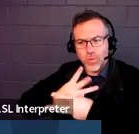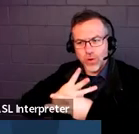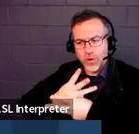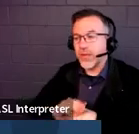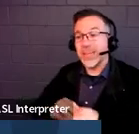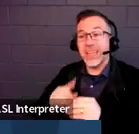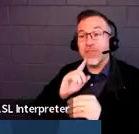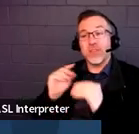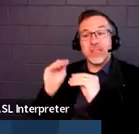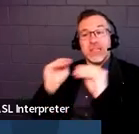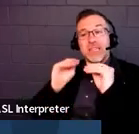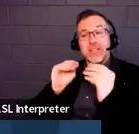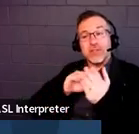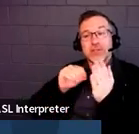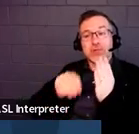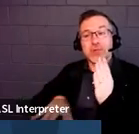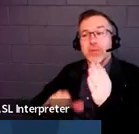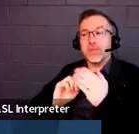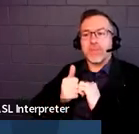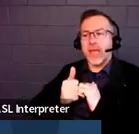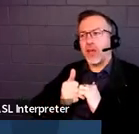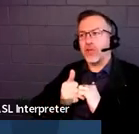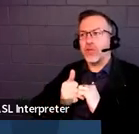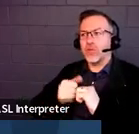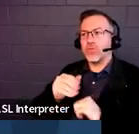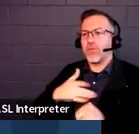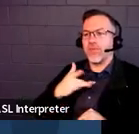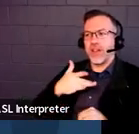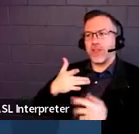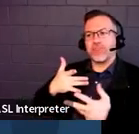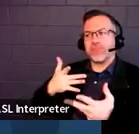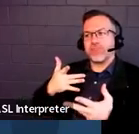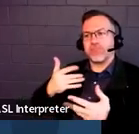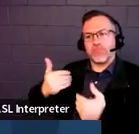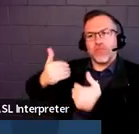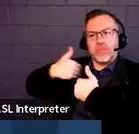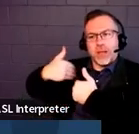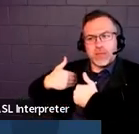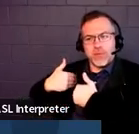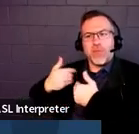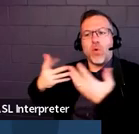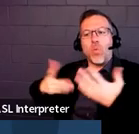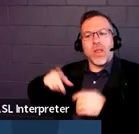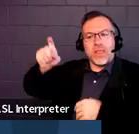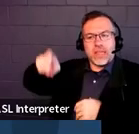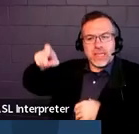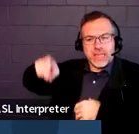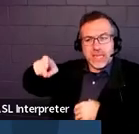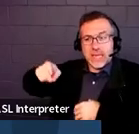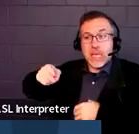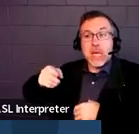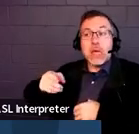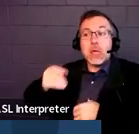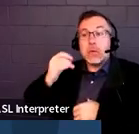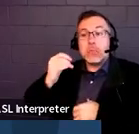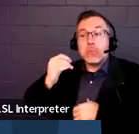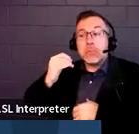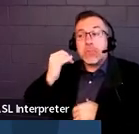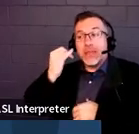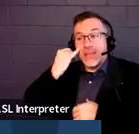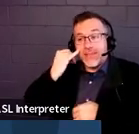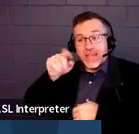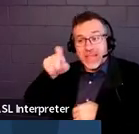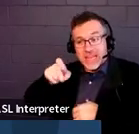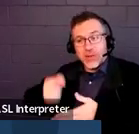how to be accountable for what is needed, whether it is asking for an extension,